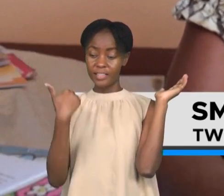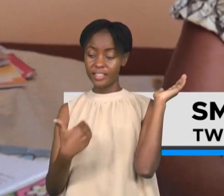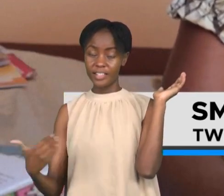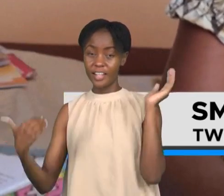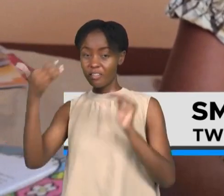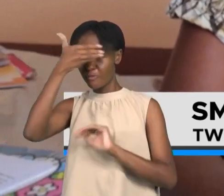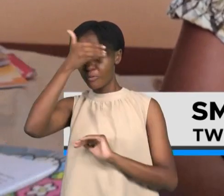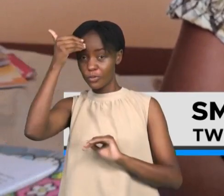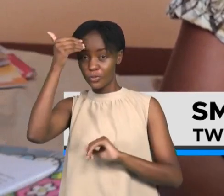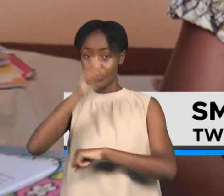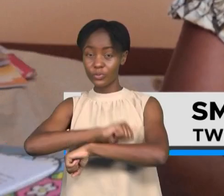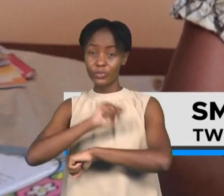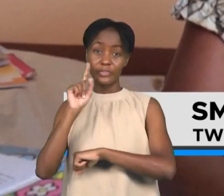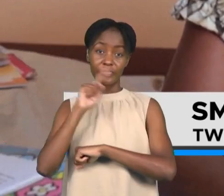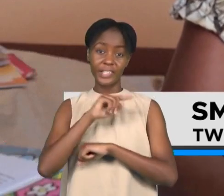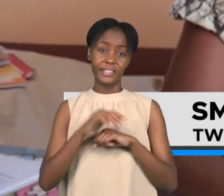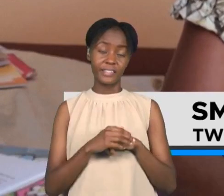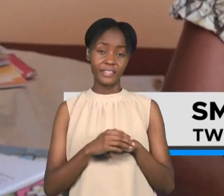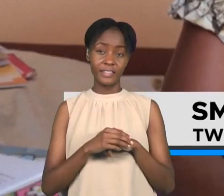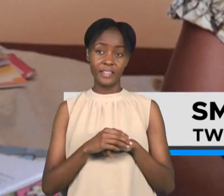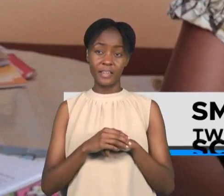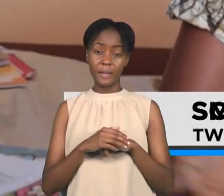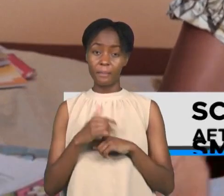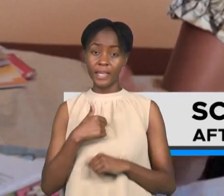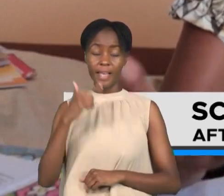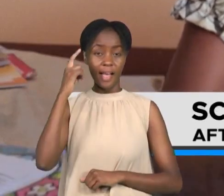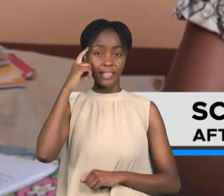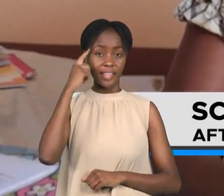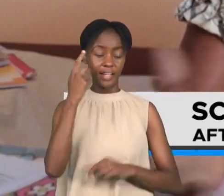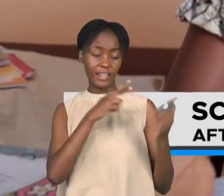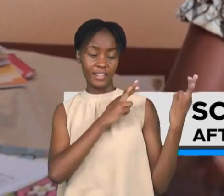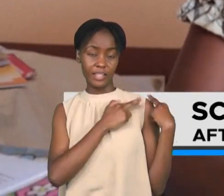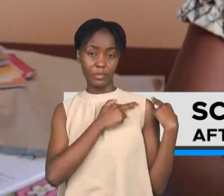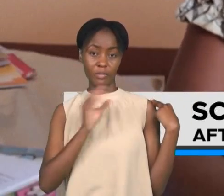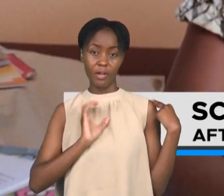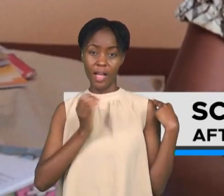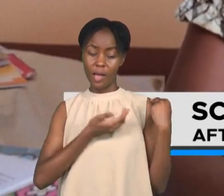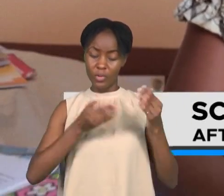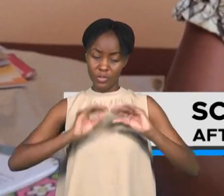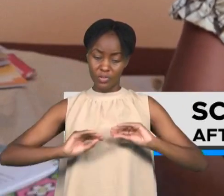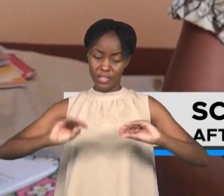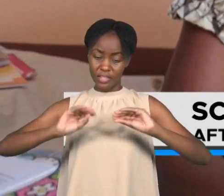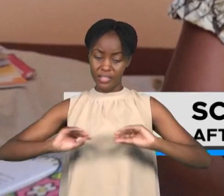school. And I think it is now our duty to bring them up, to revive them.